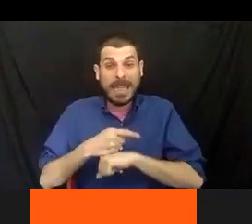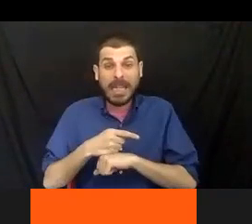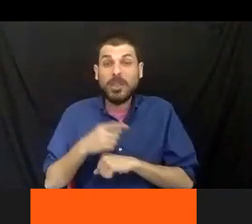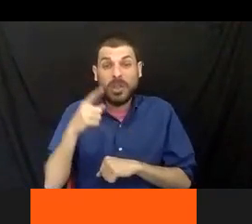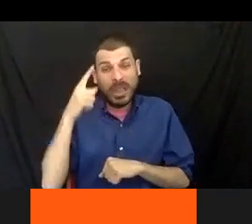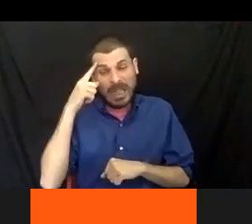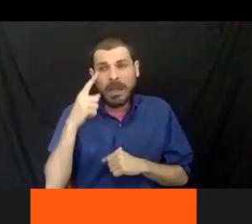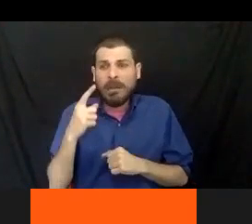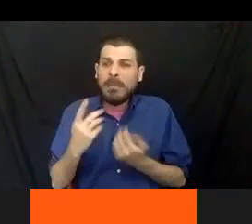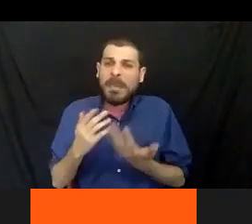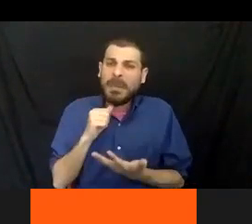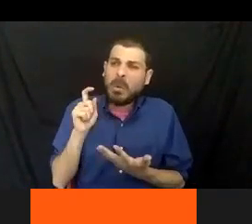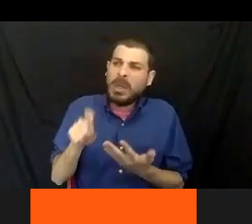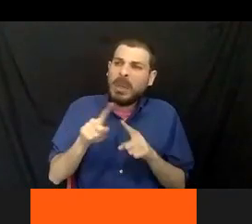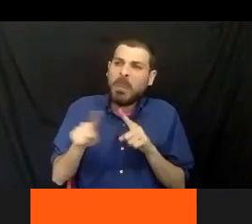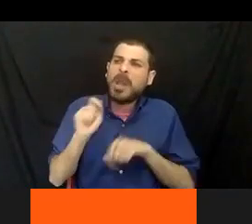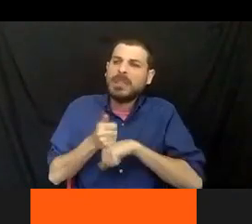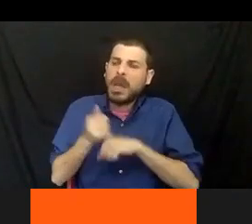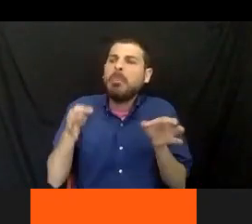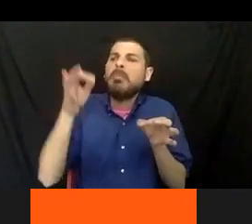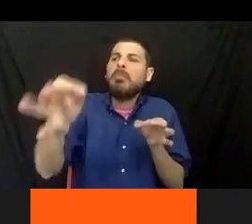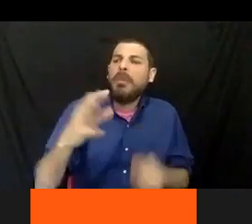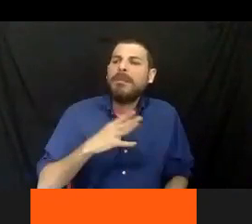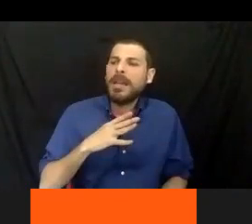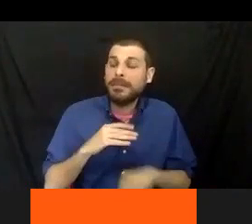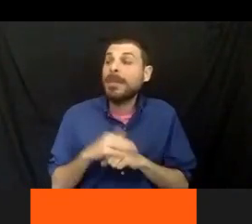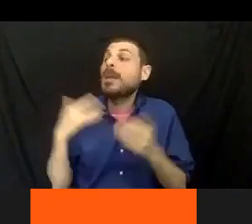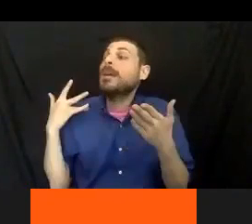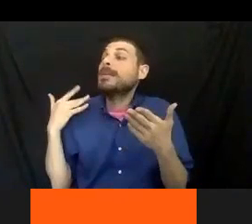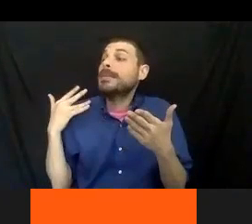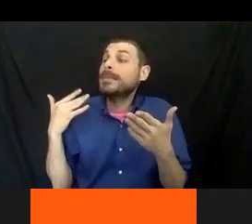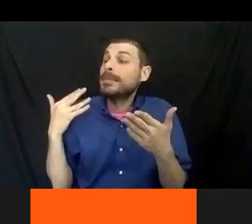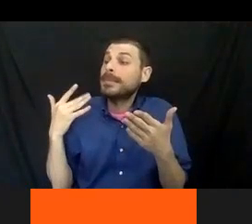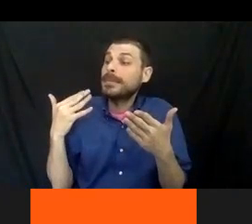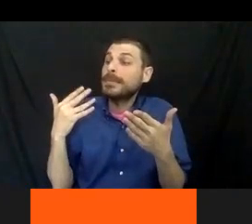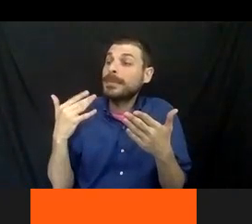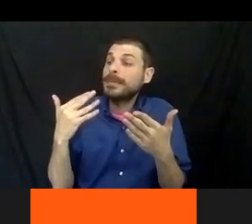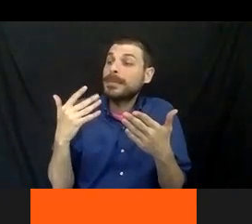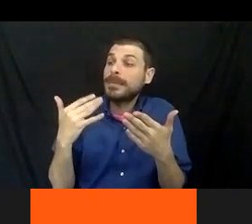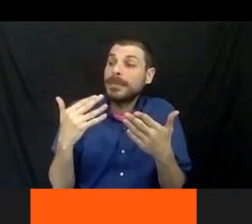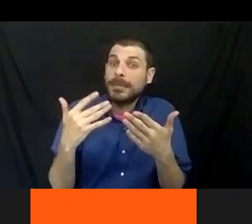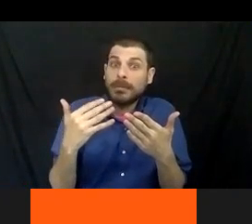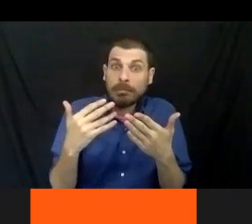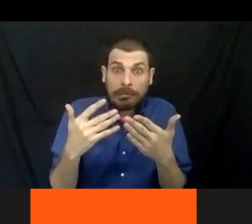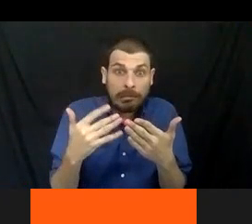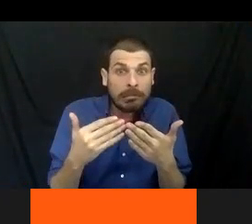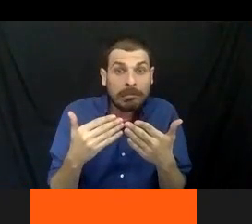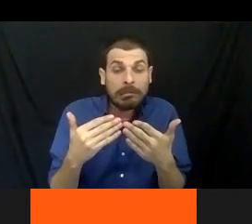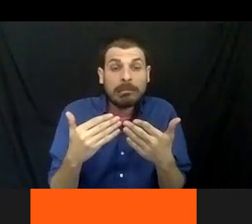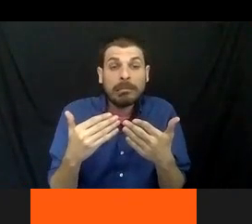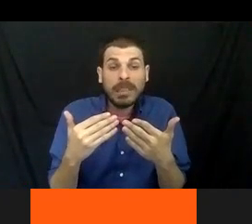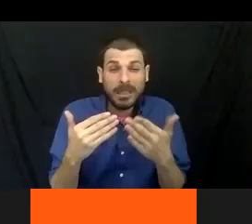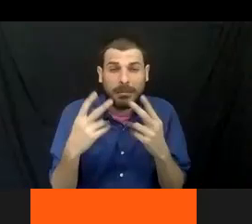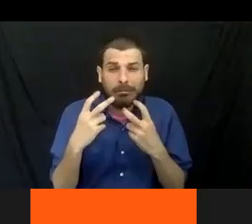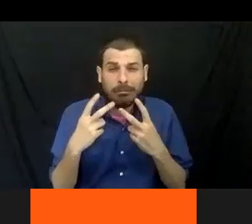needing forbearance. Before the forbearance period is up, it may be best